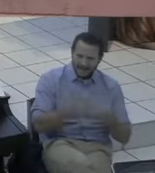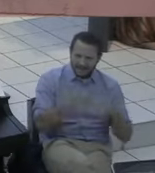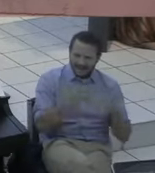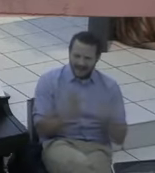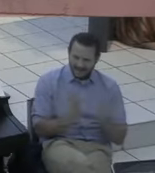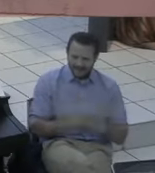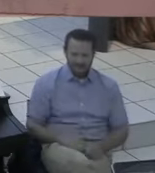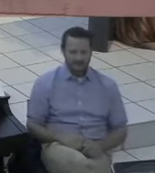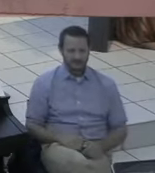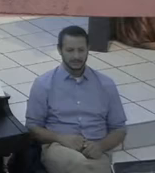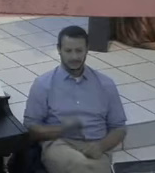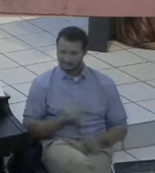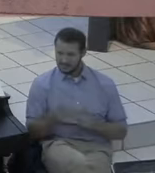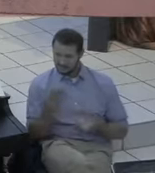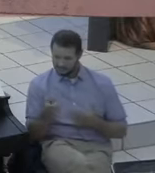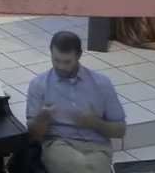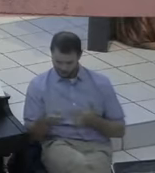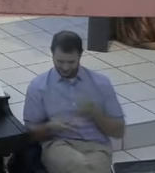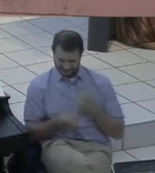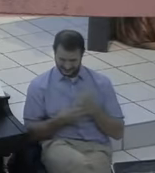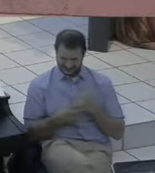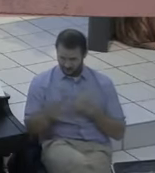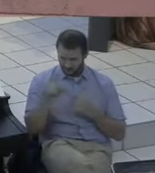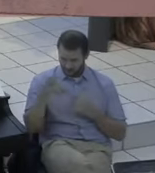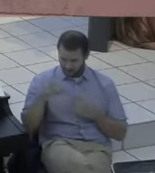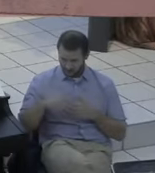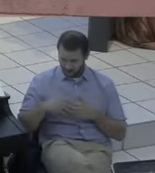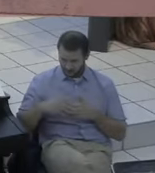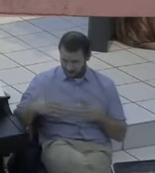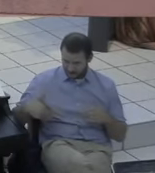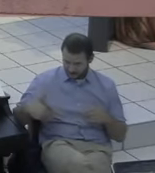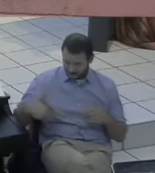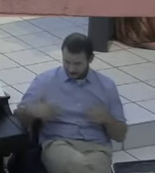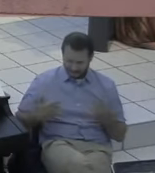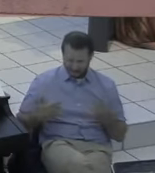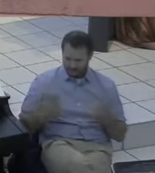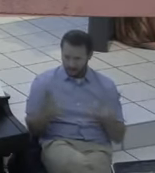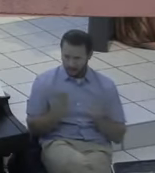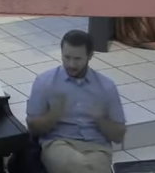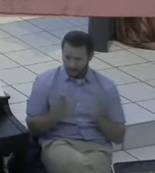first $100 towards that purchase? Take the first